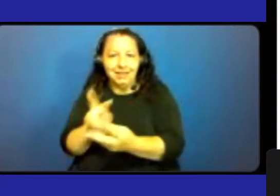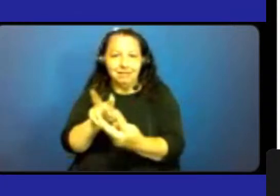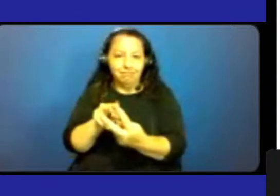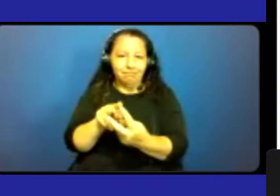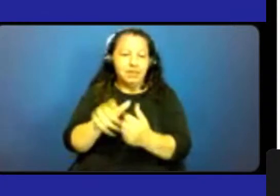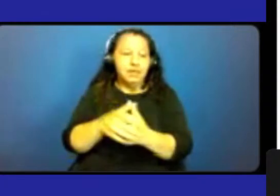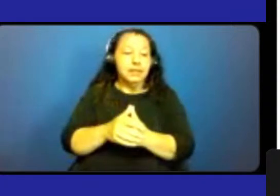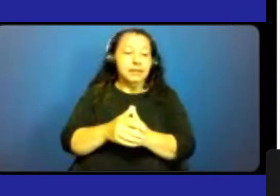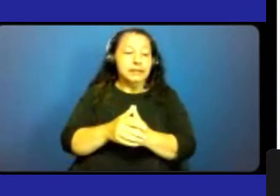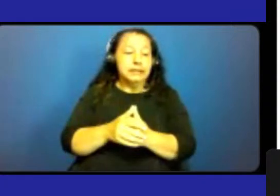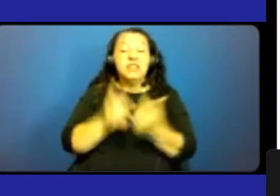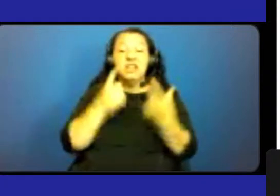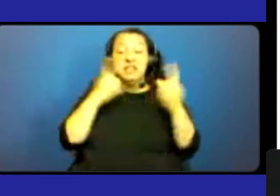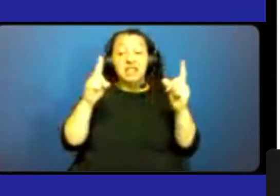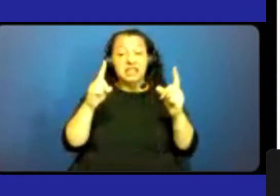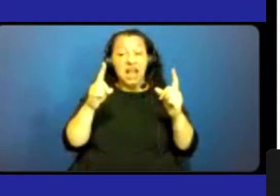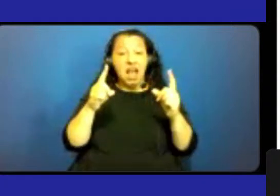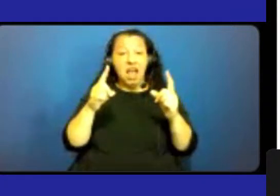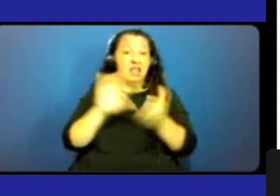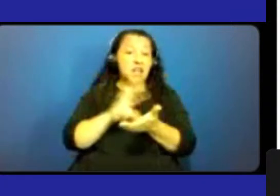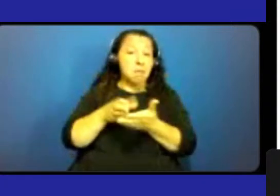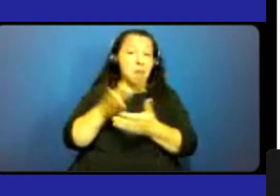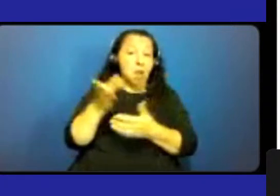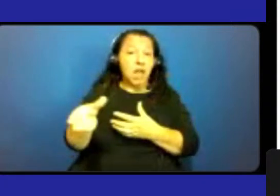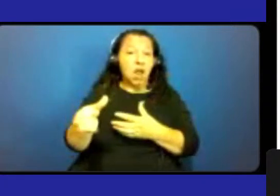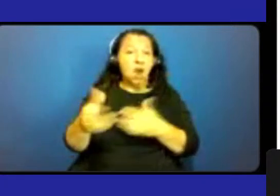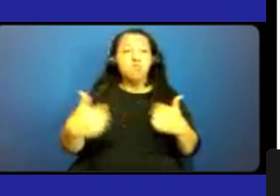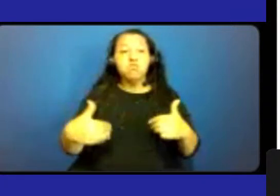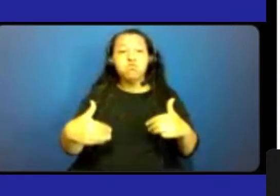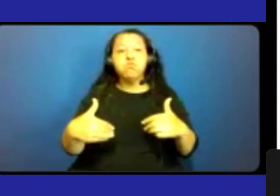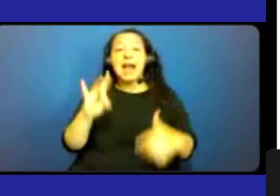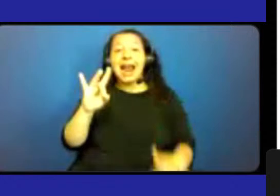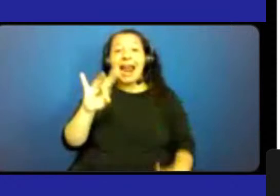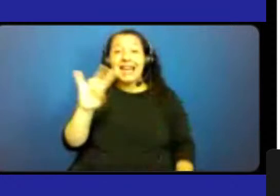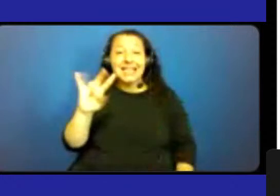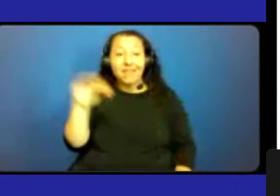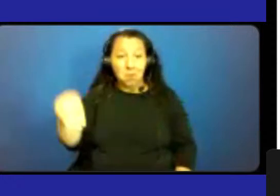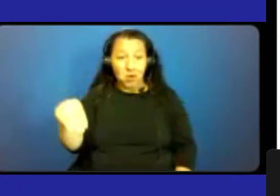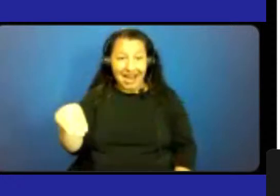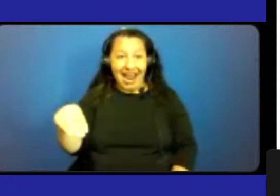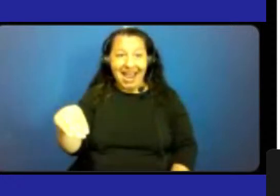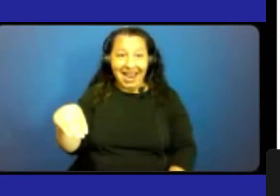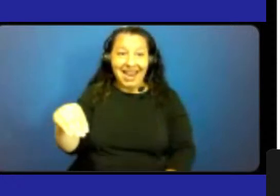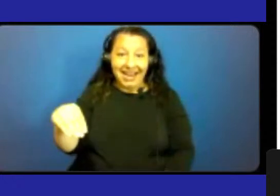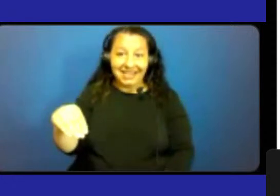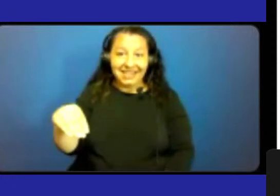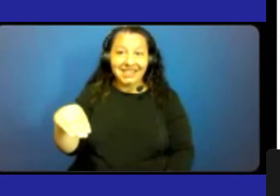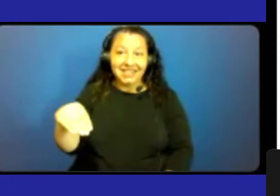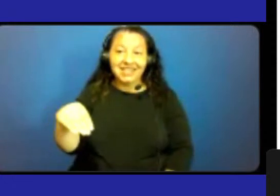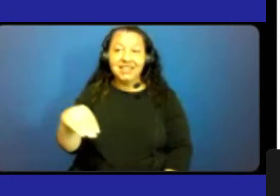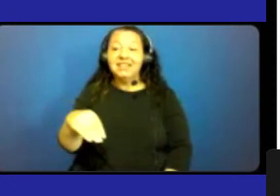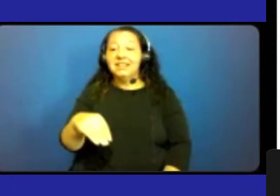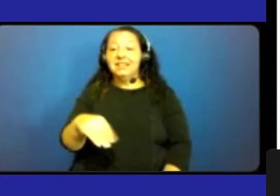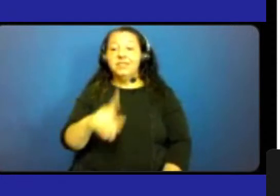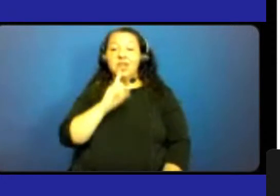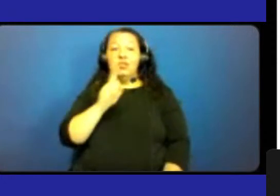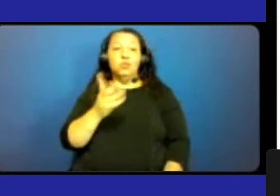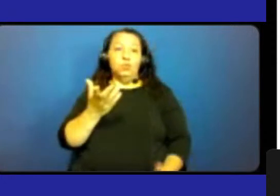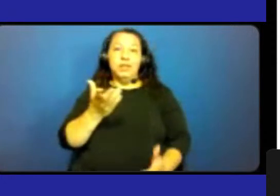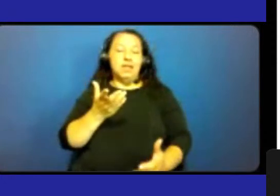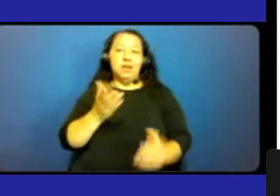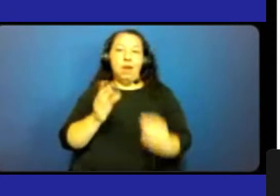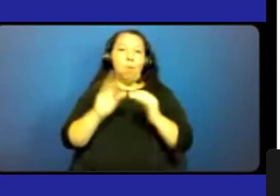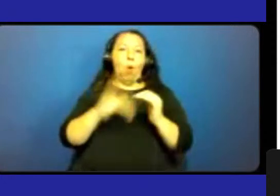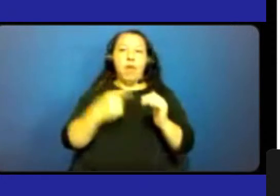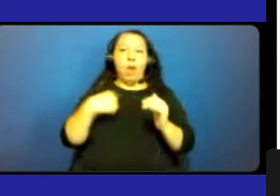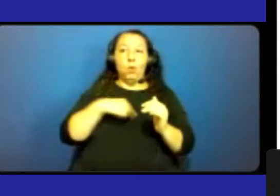The success rate there has crept up above to 87%, which is exceeding what we thought was a very